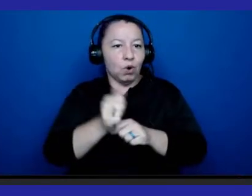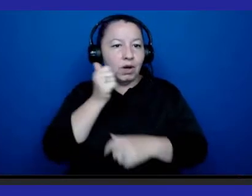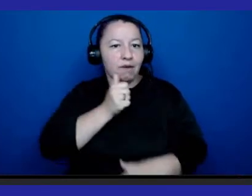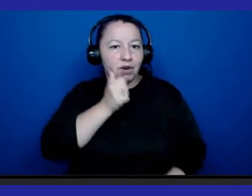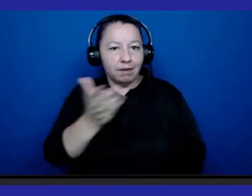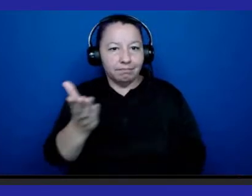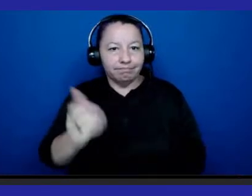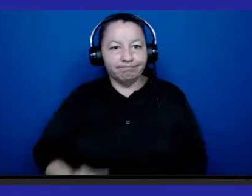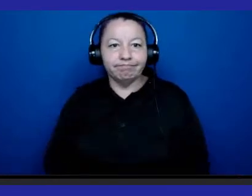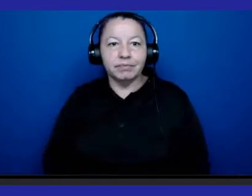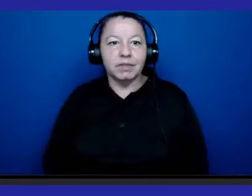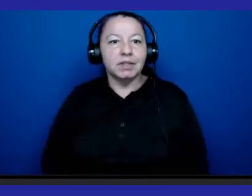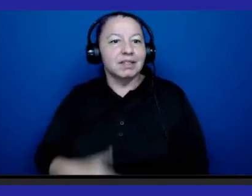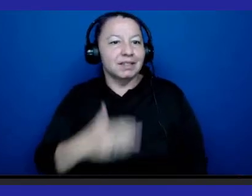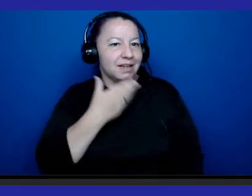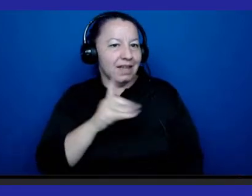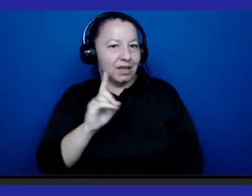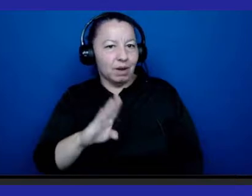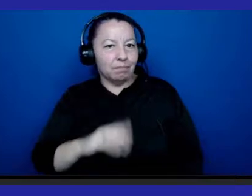Thanks, Deb.